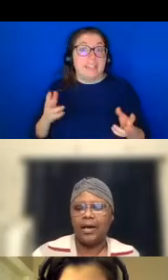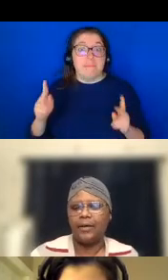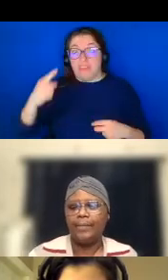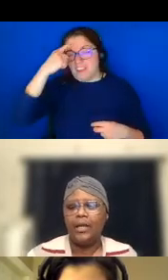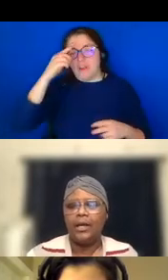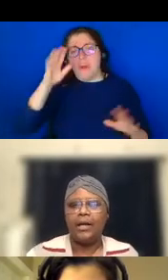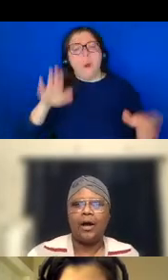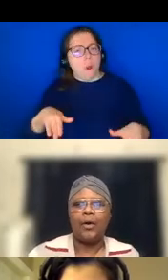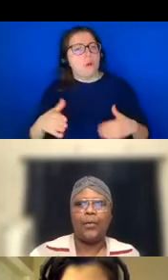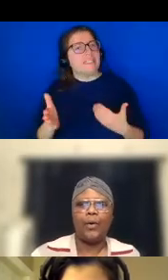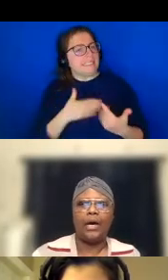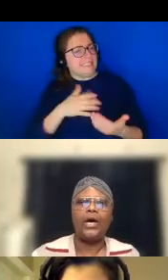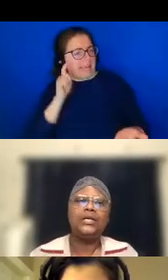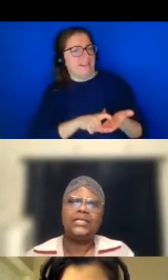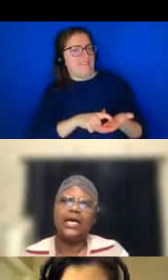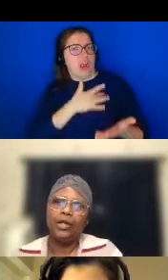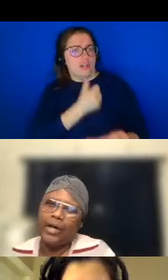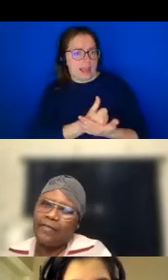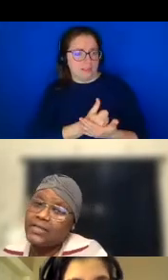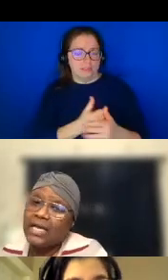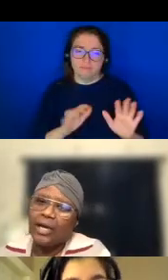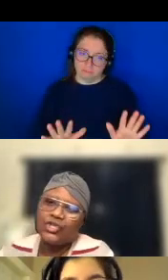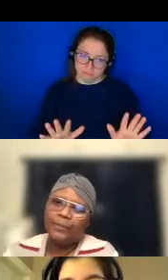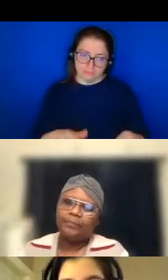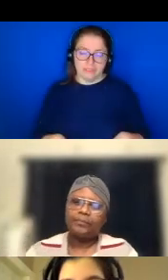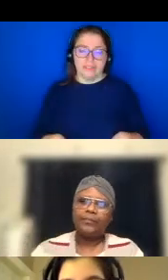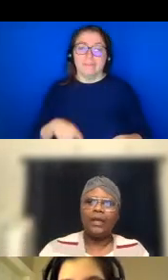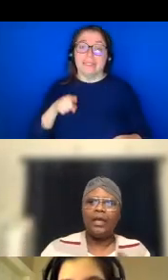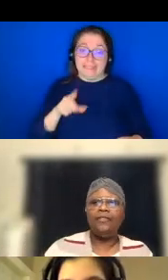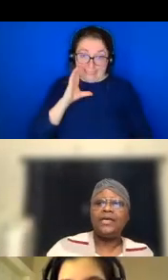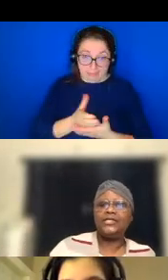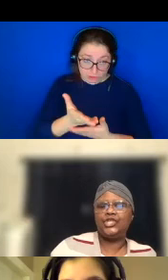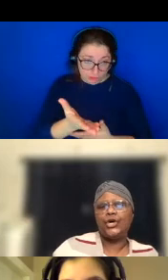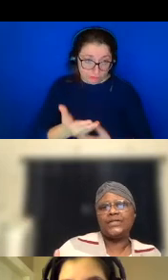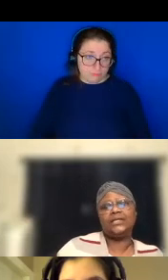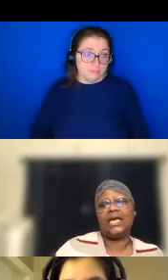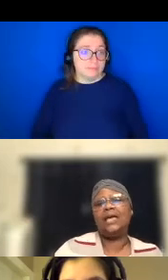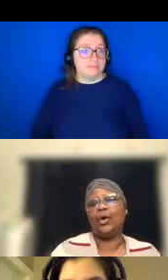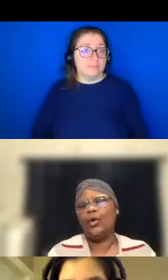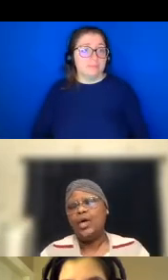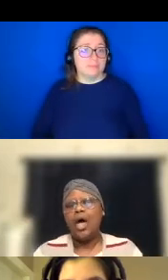attack. Now, I want you to take a look at this image. This shows a table